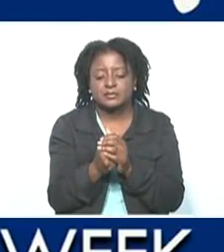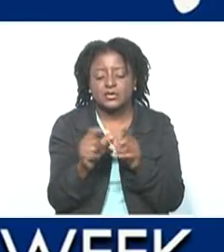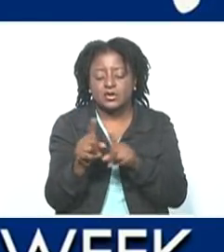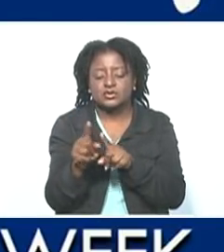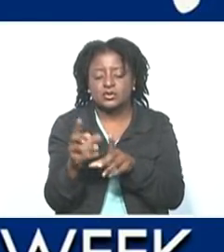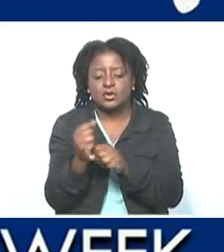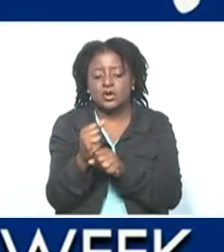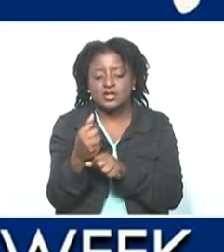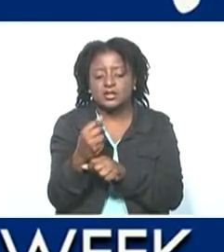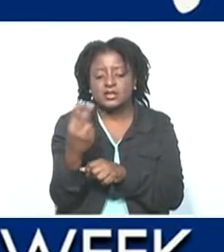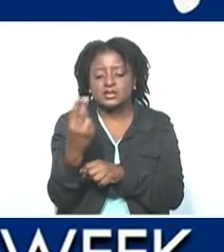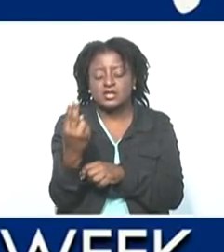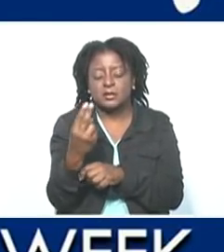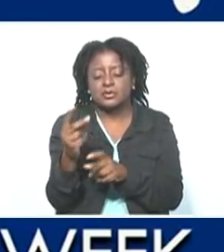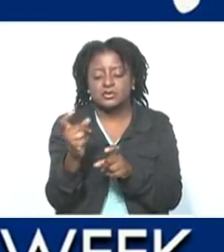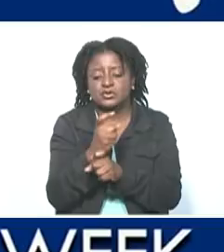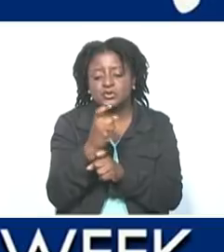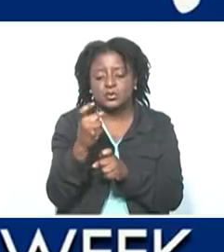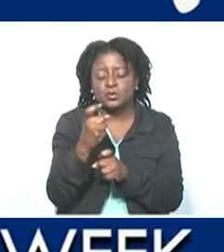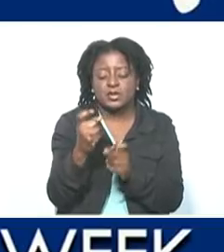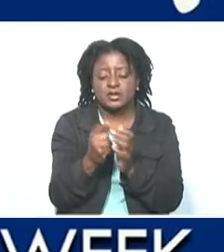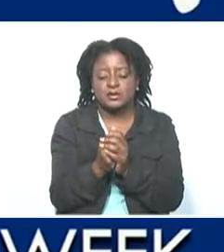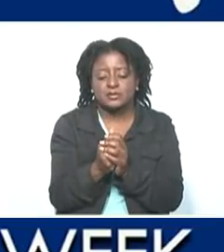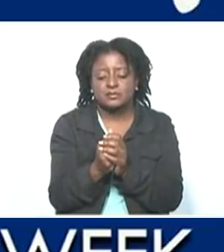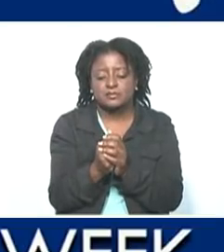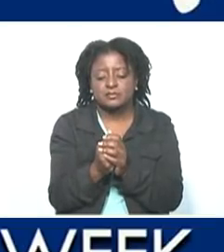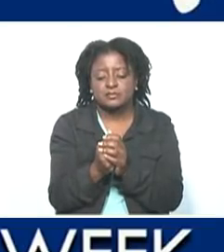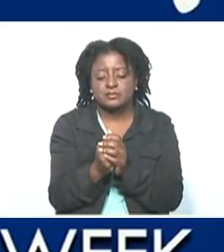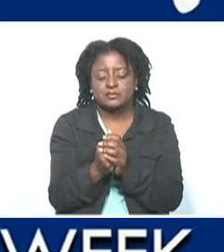a doubles win against Bucknell. Playing in the number 1 position in